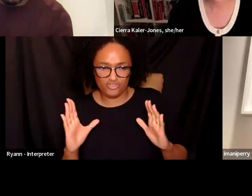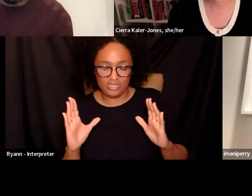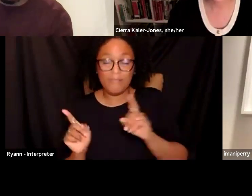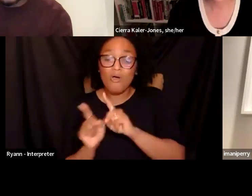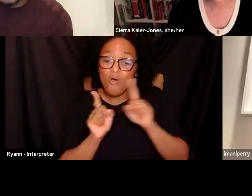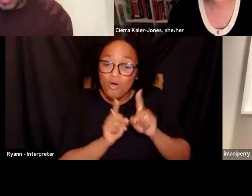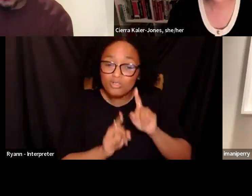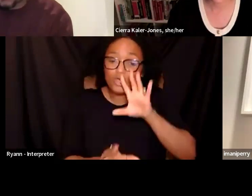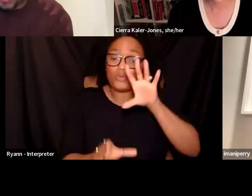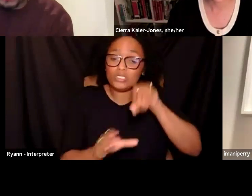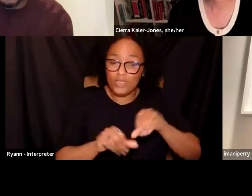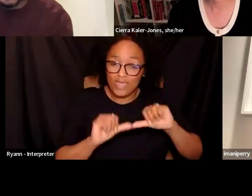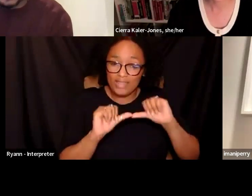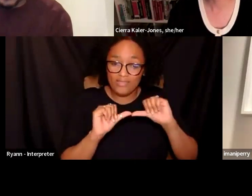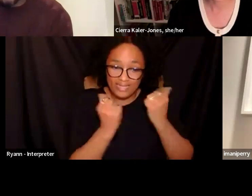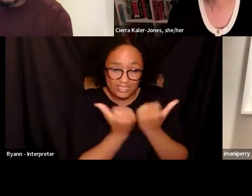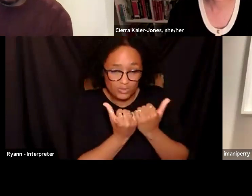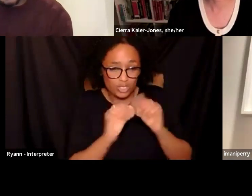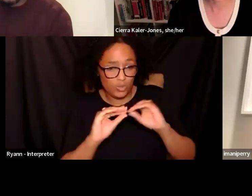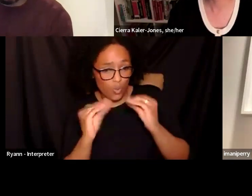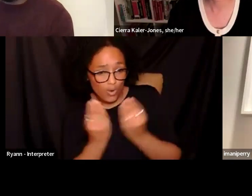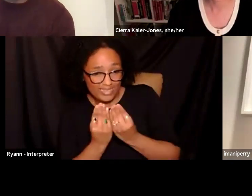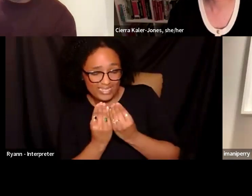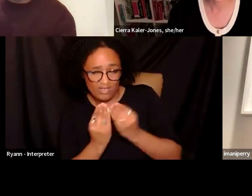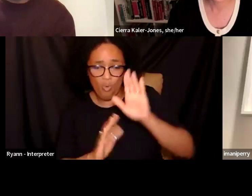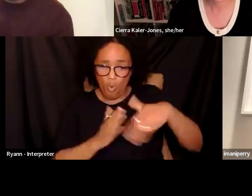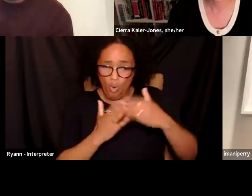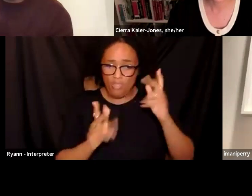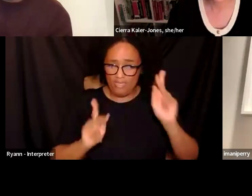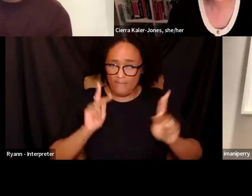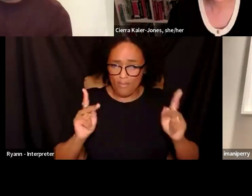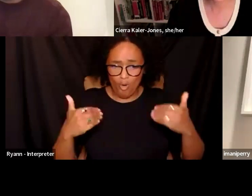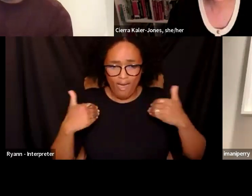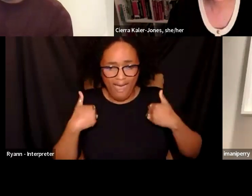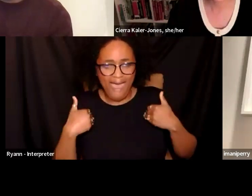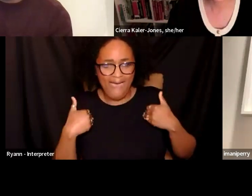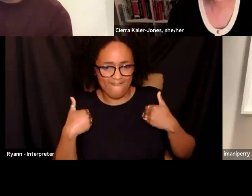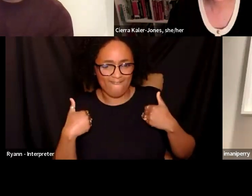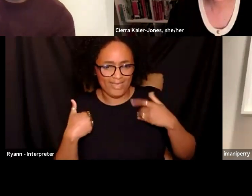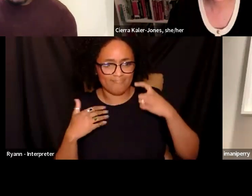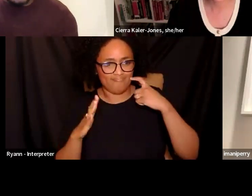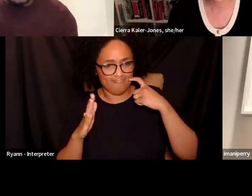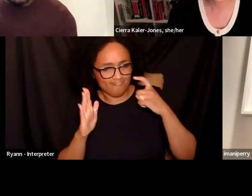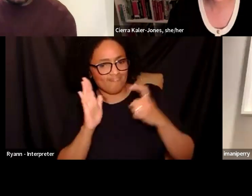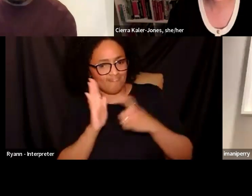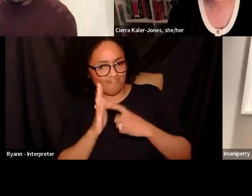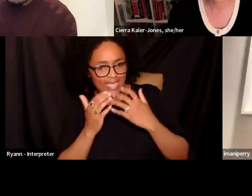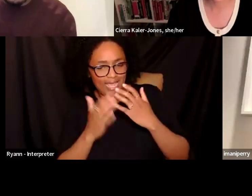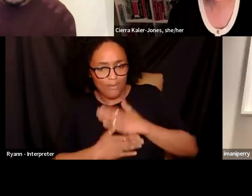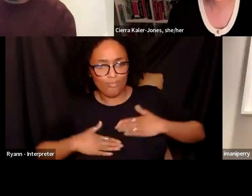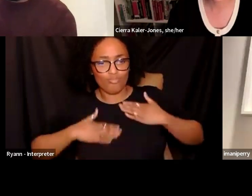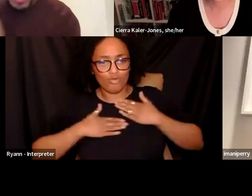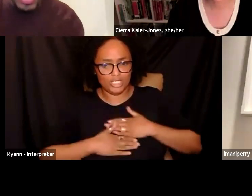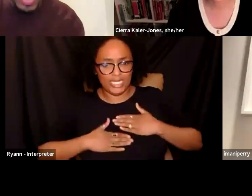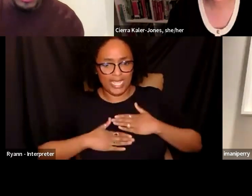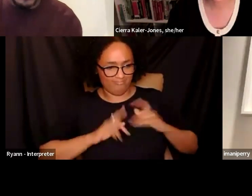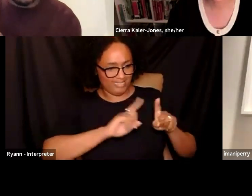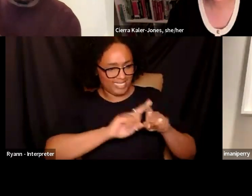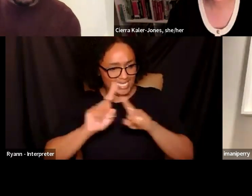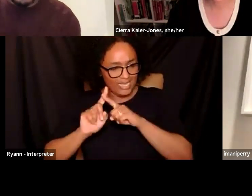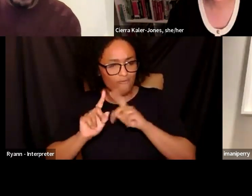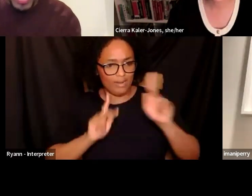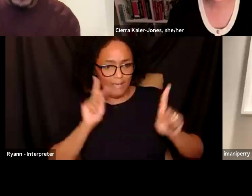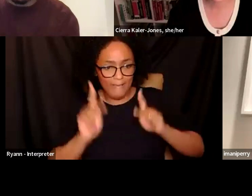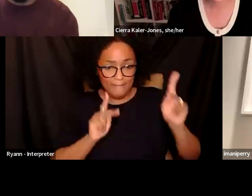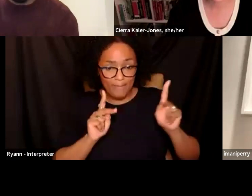not just about those recognizable figures, but it's that we appreciate those figures in the context